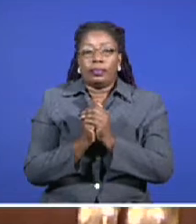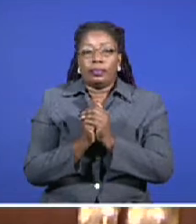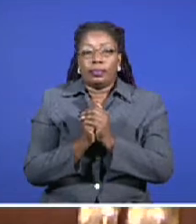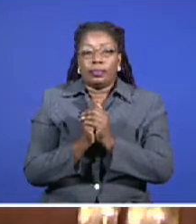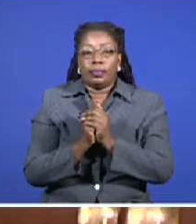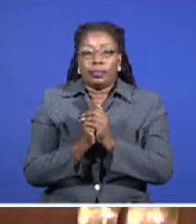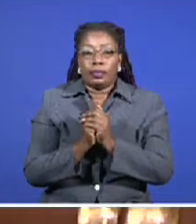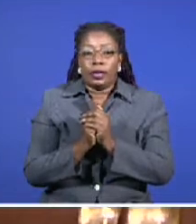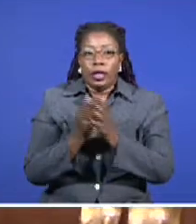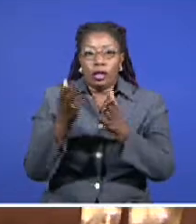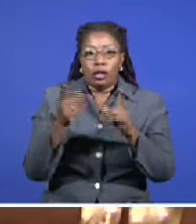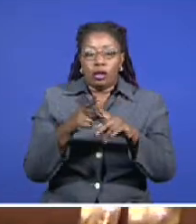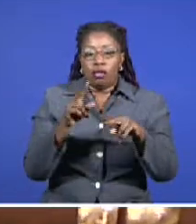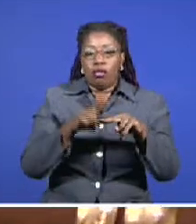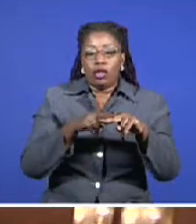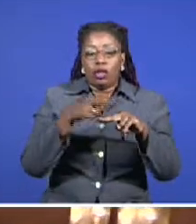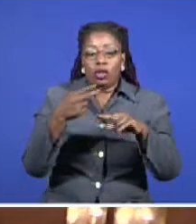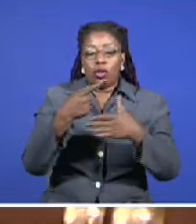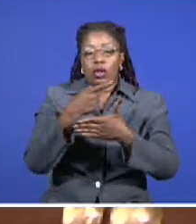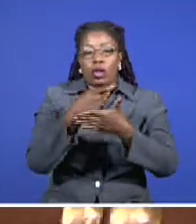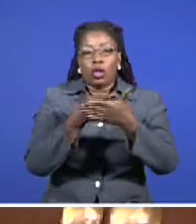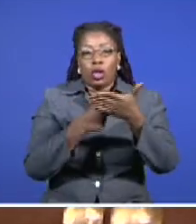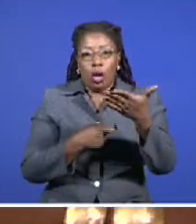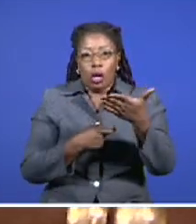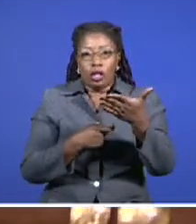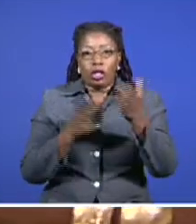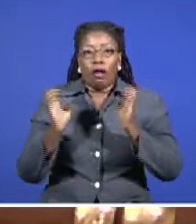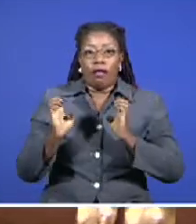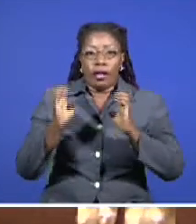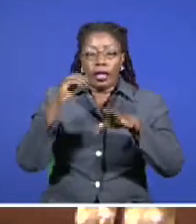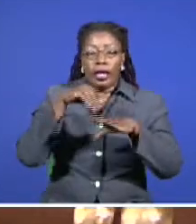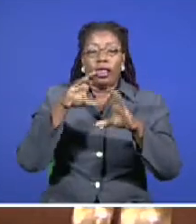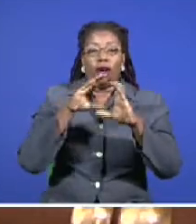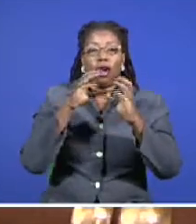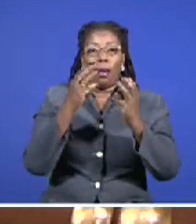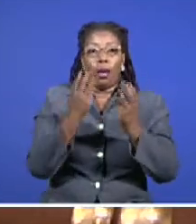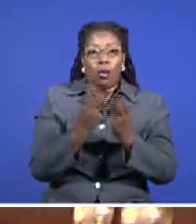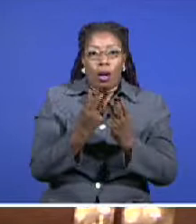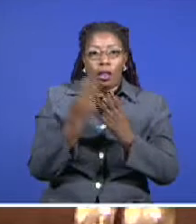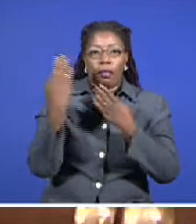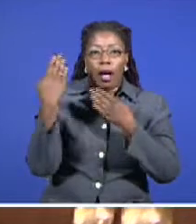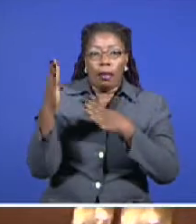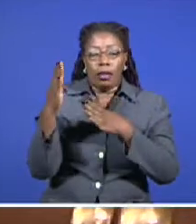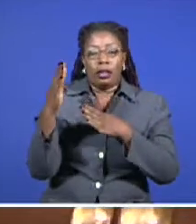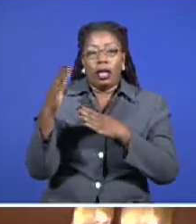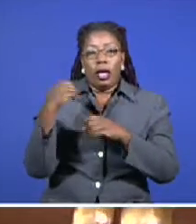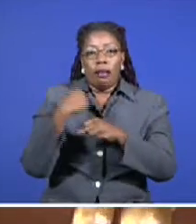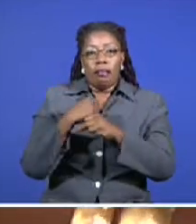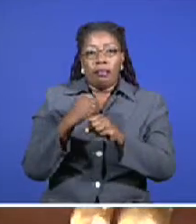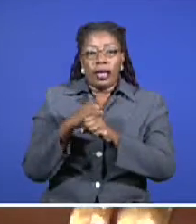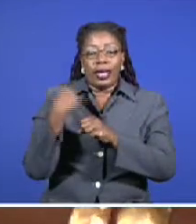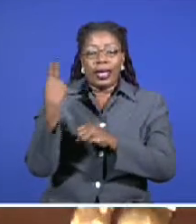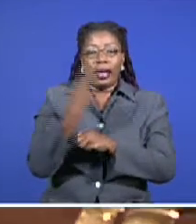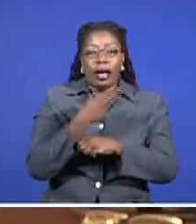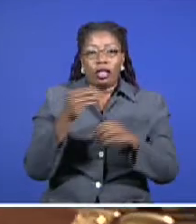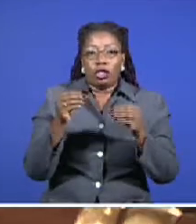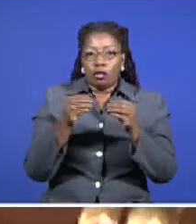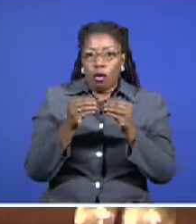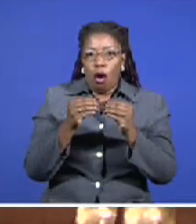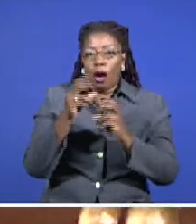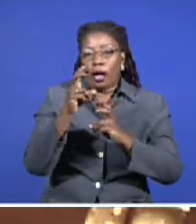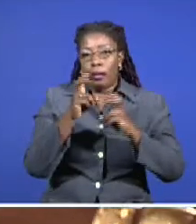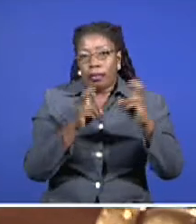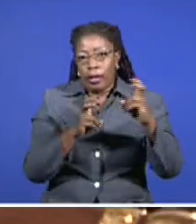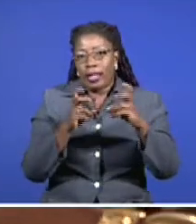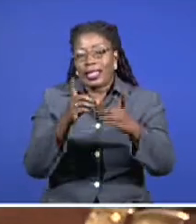That can reduce the cost of energy in the Commonwealth of the Bahamas makes us a much more competitive destination. We have everything that